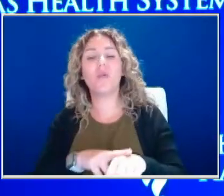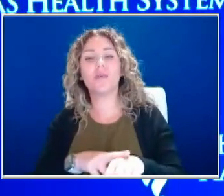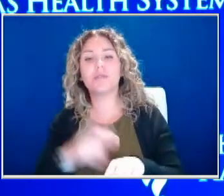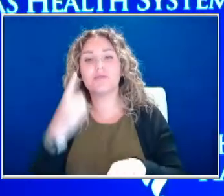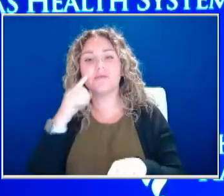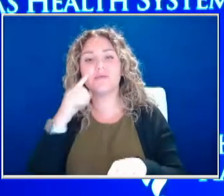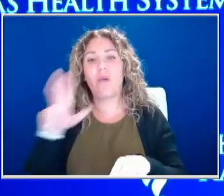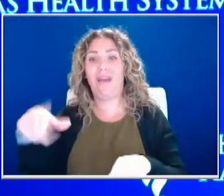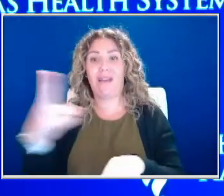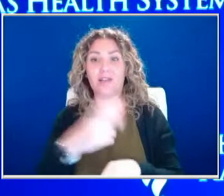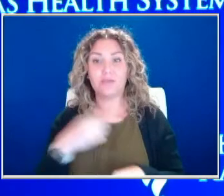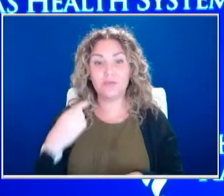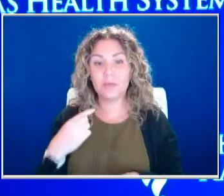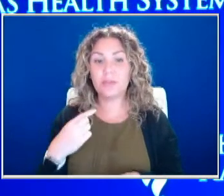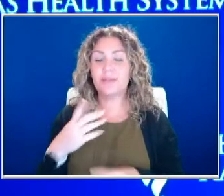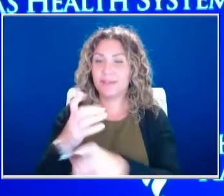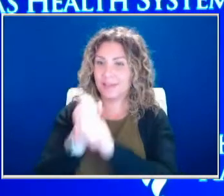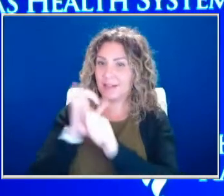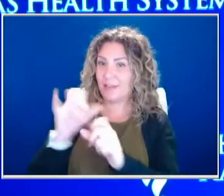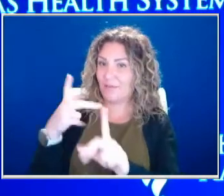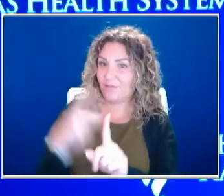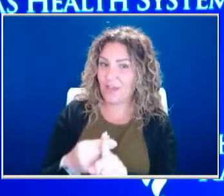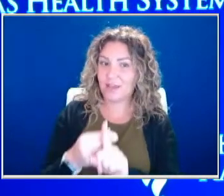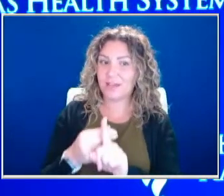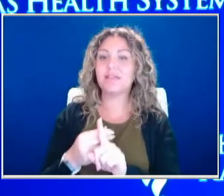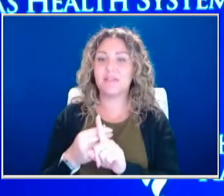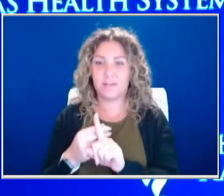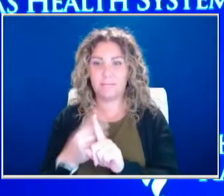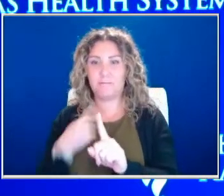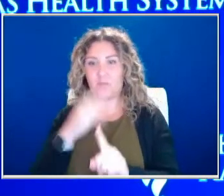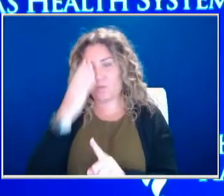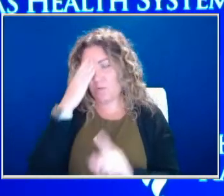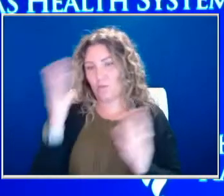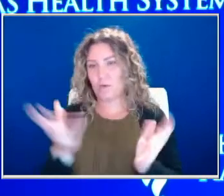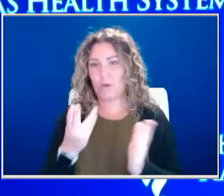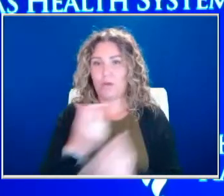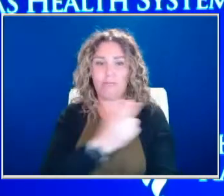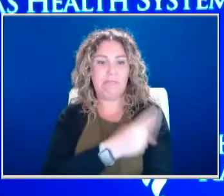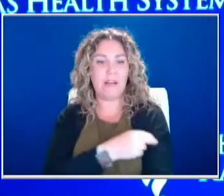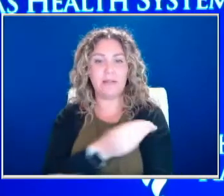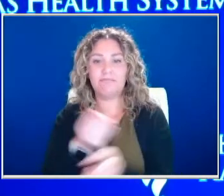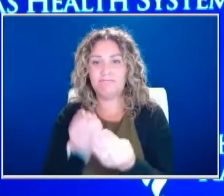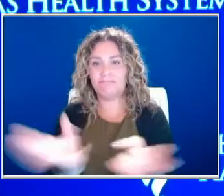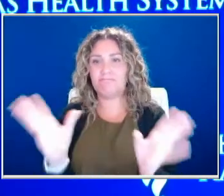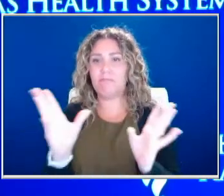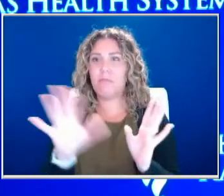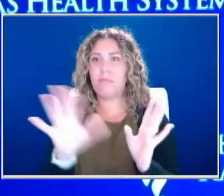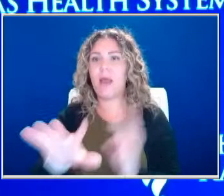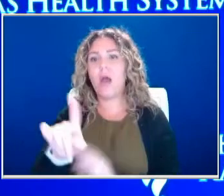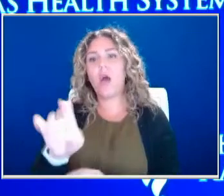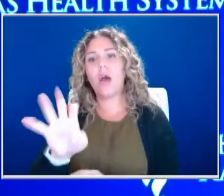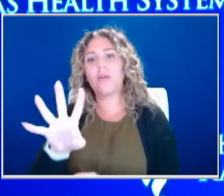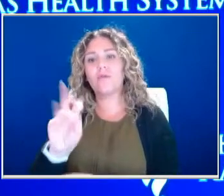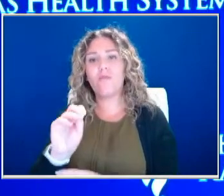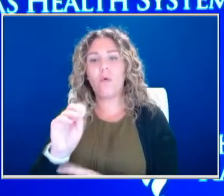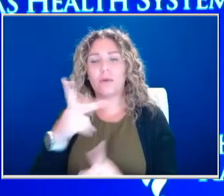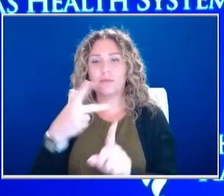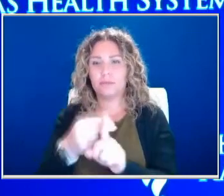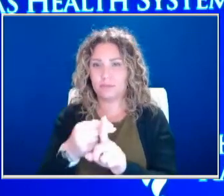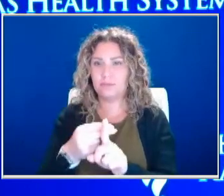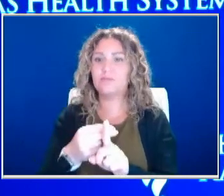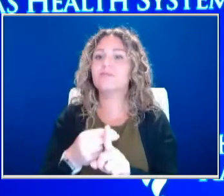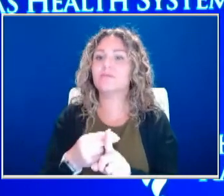risk, getting that vaccine. We know here at the hospital we have given about 140 doses of of